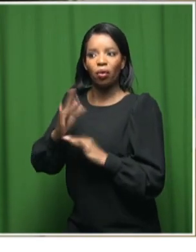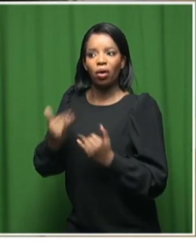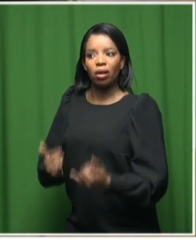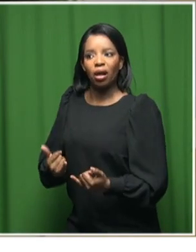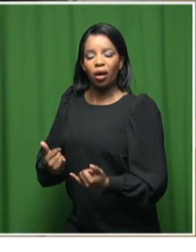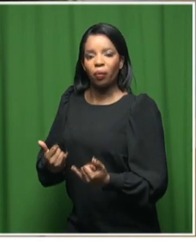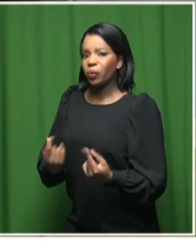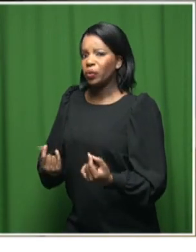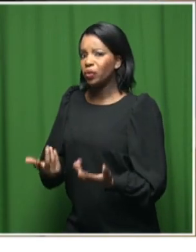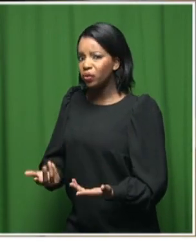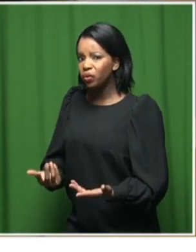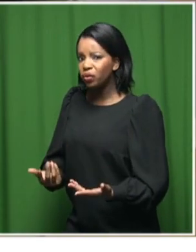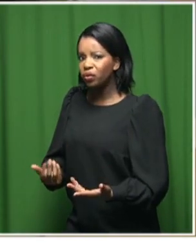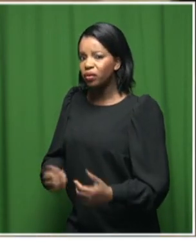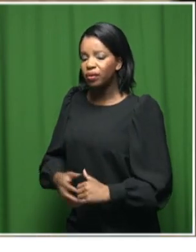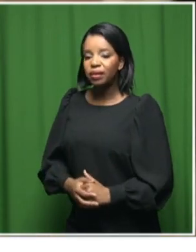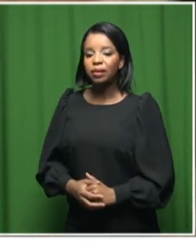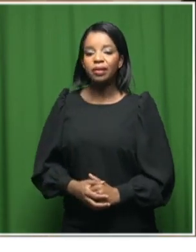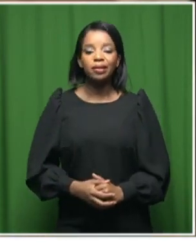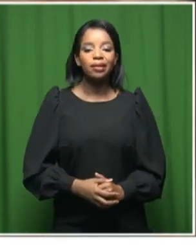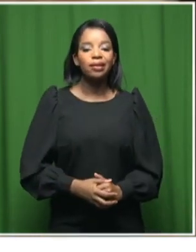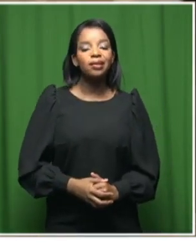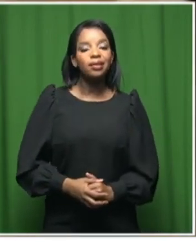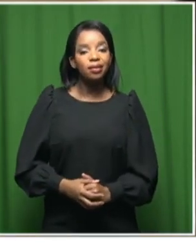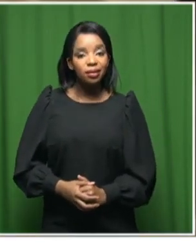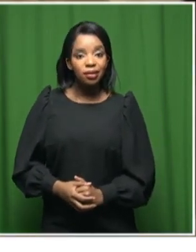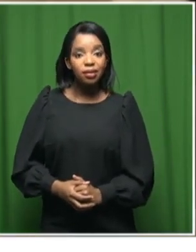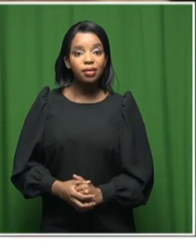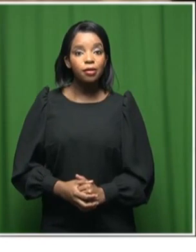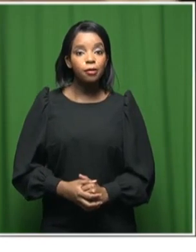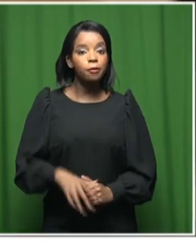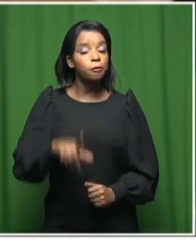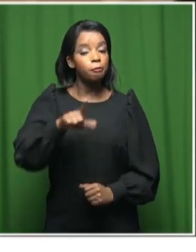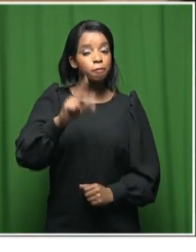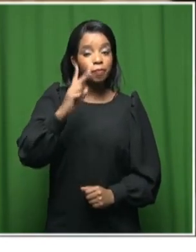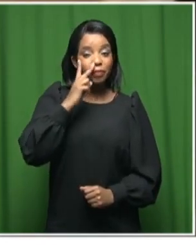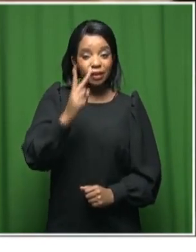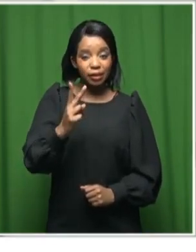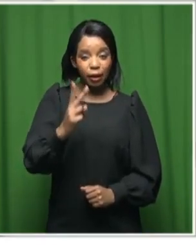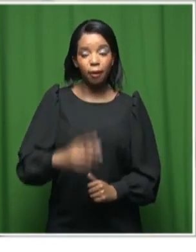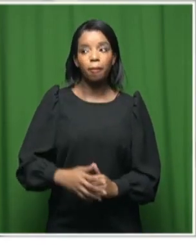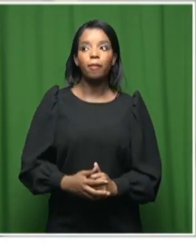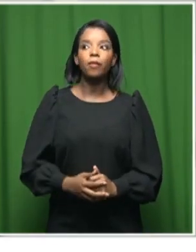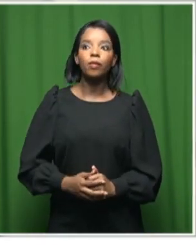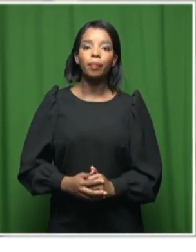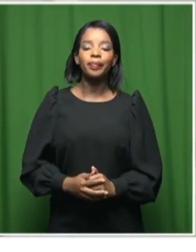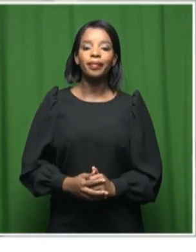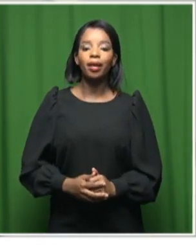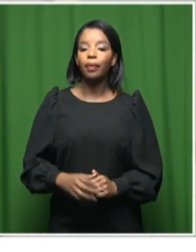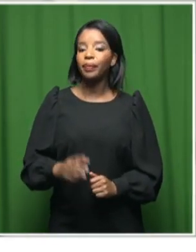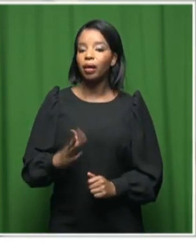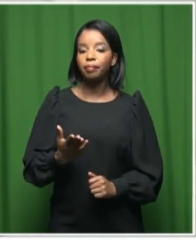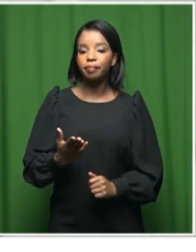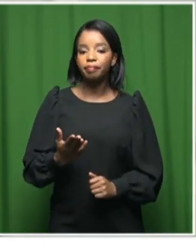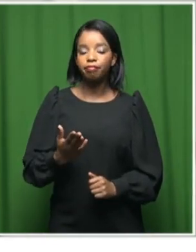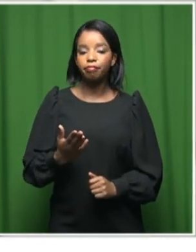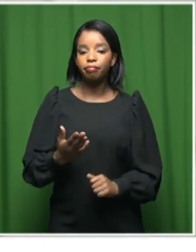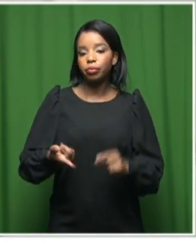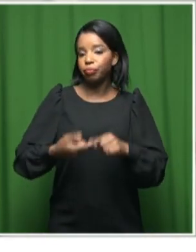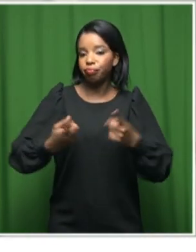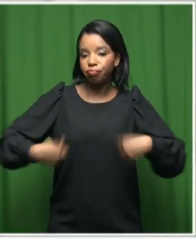Well, the economy, if you look at the outlook,